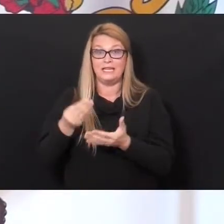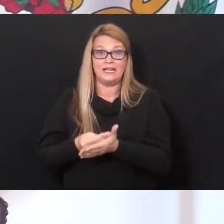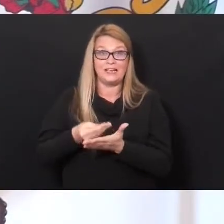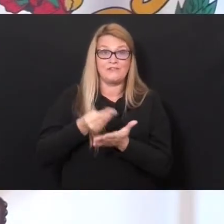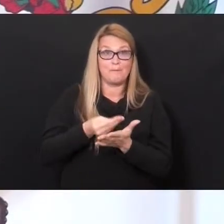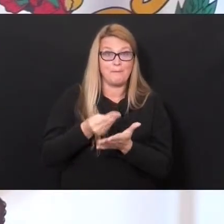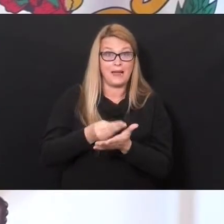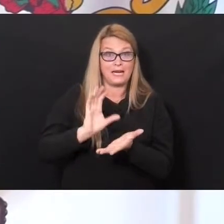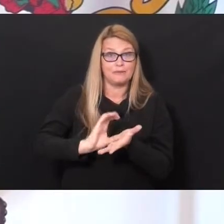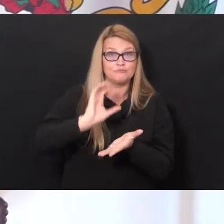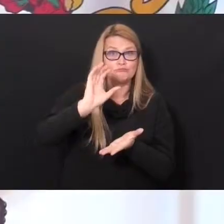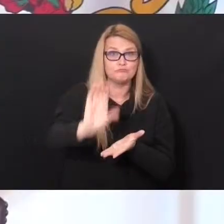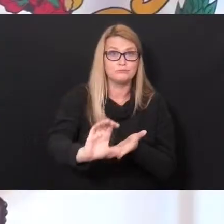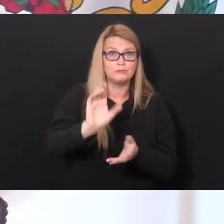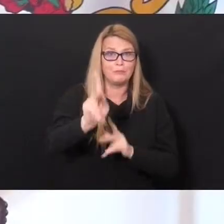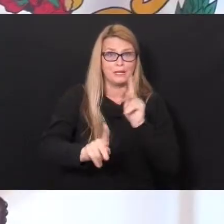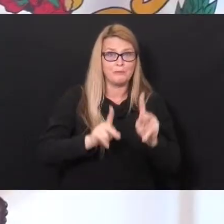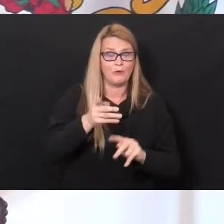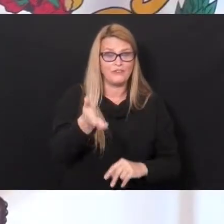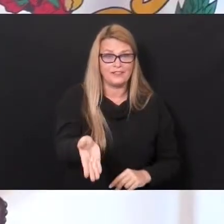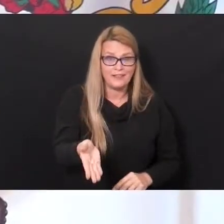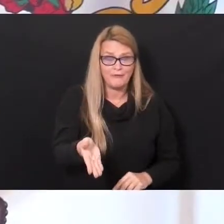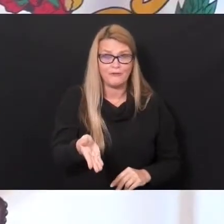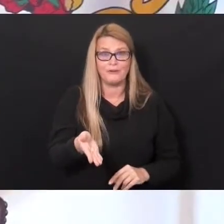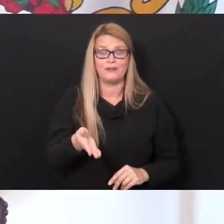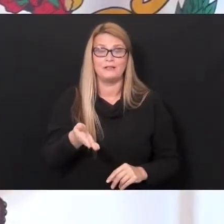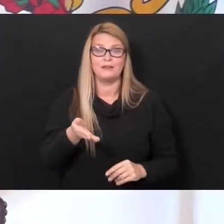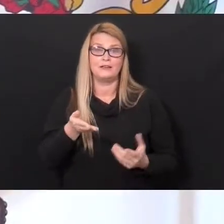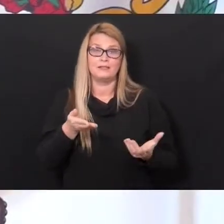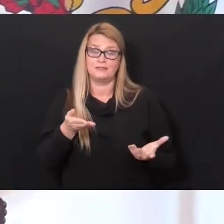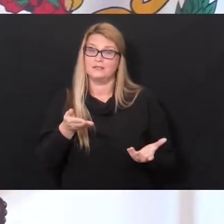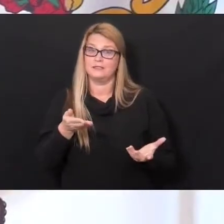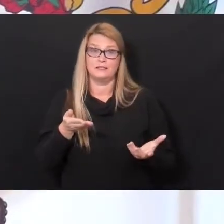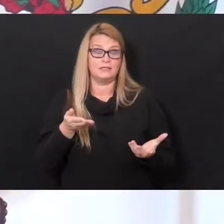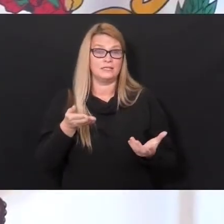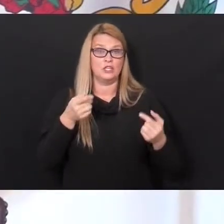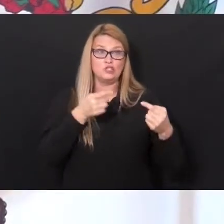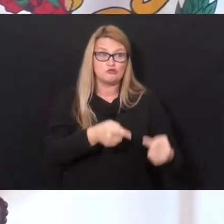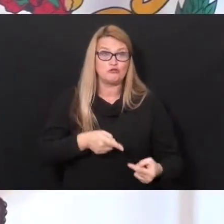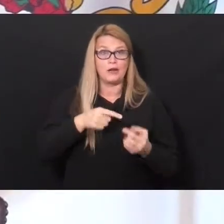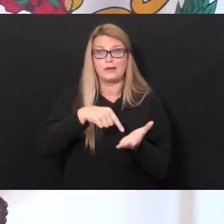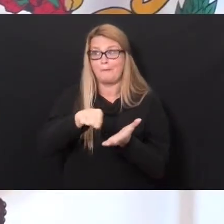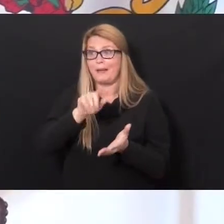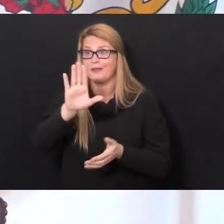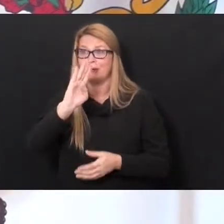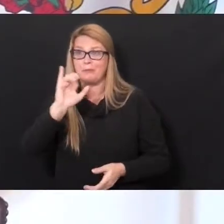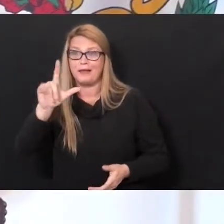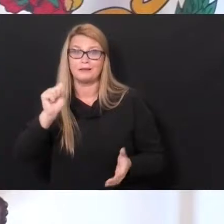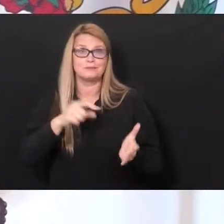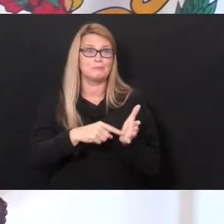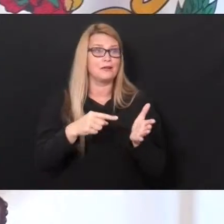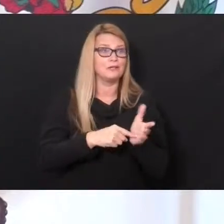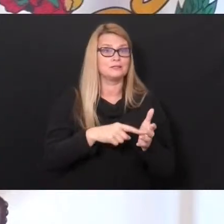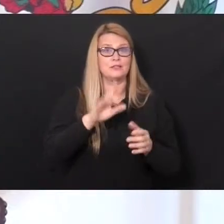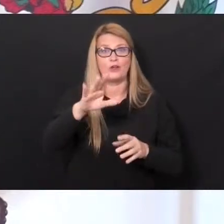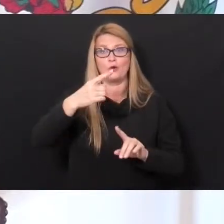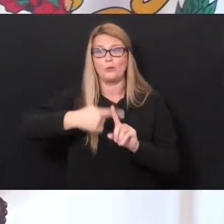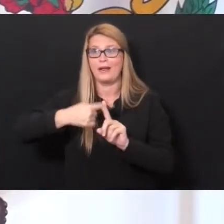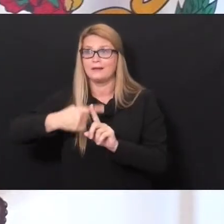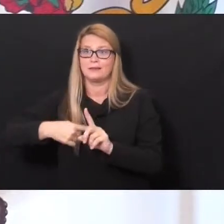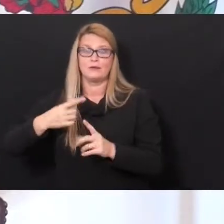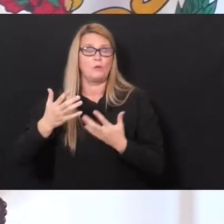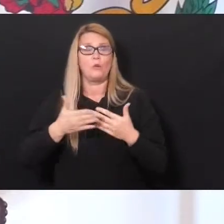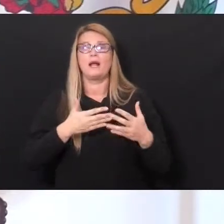at this time, the way people are going, struggling paying their power bills or their rent checks or